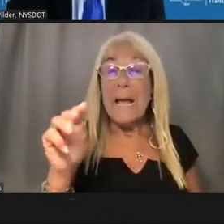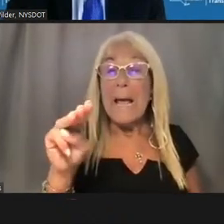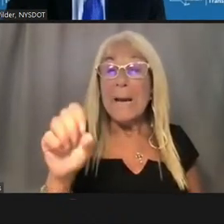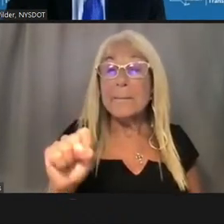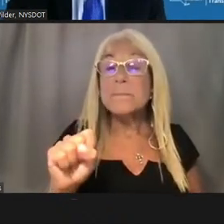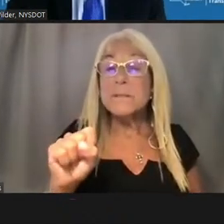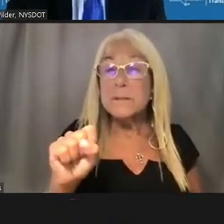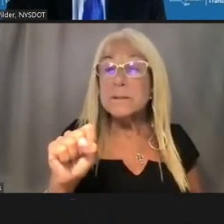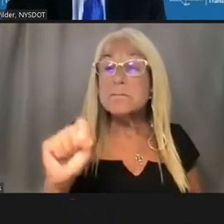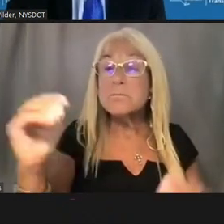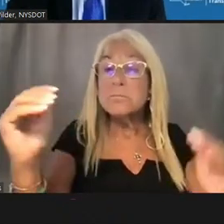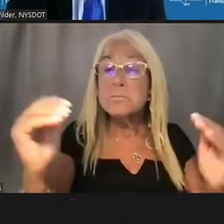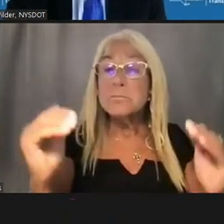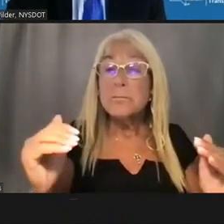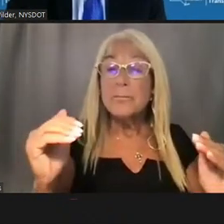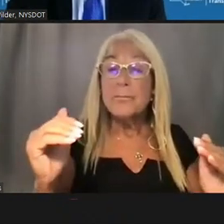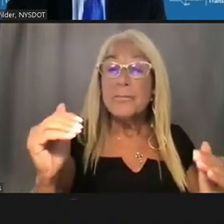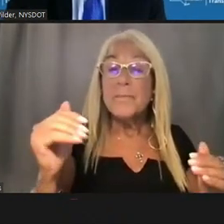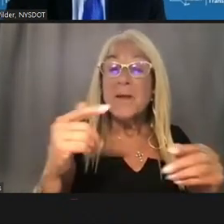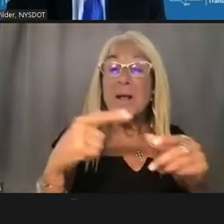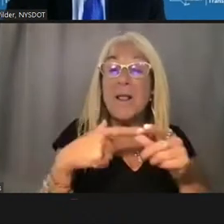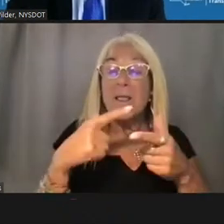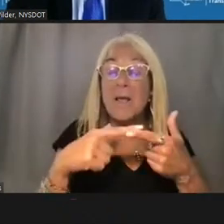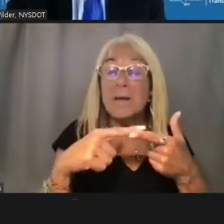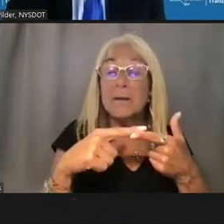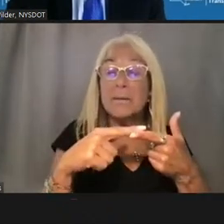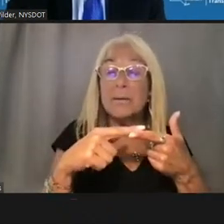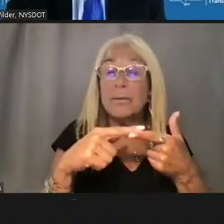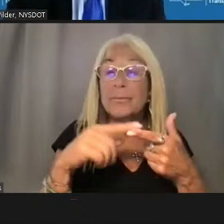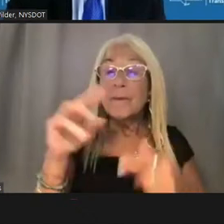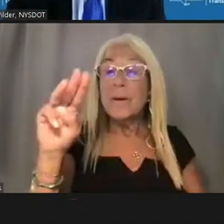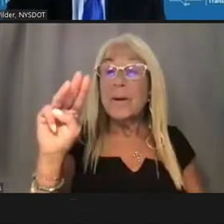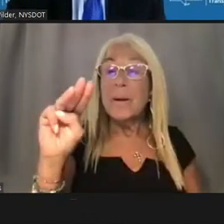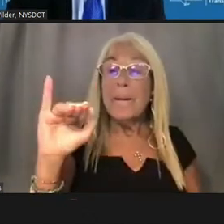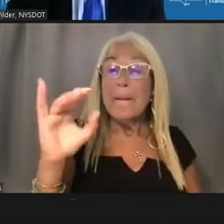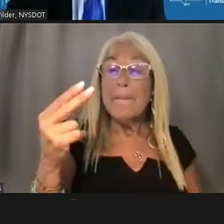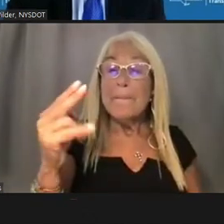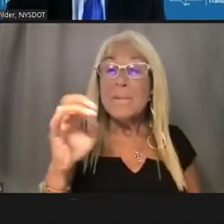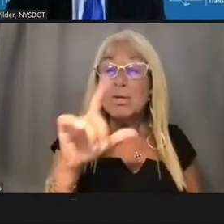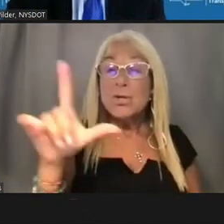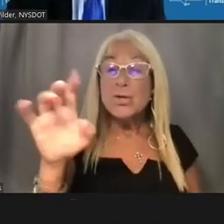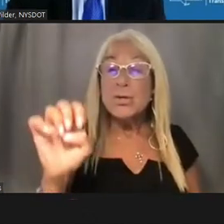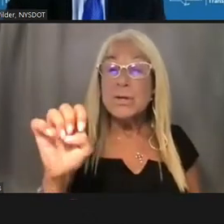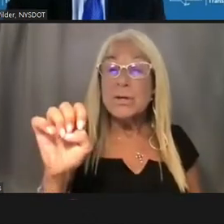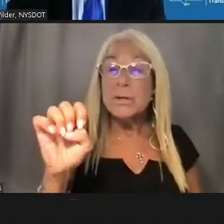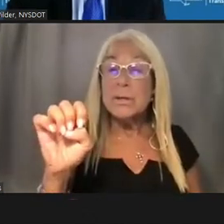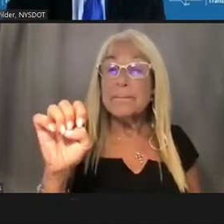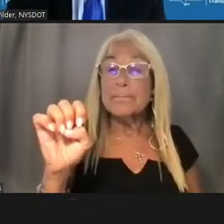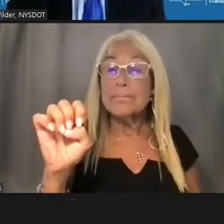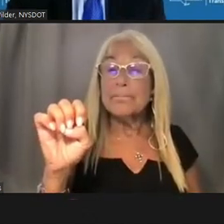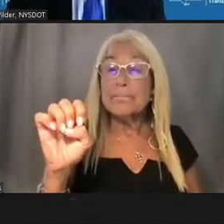our next speaker is Gerald Adams followed by Michelle patilke